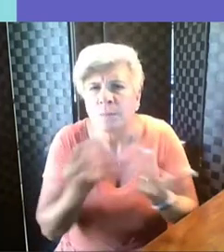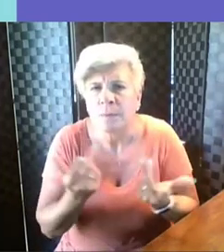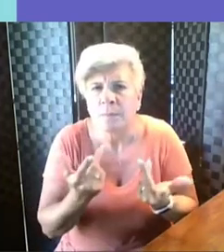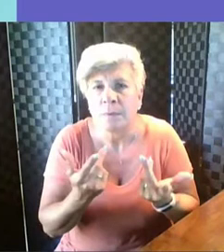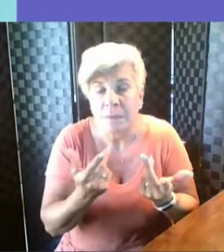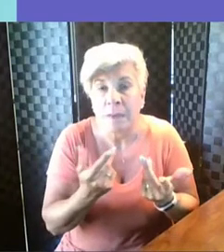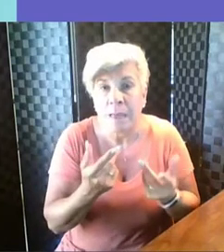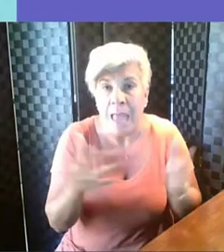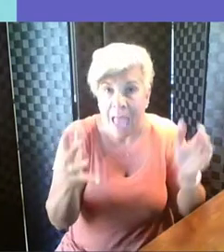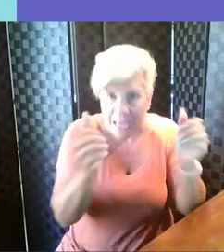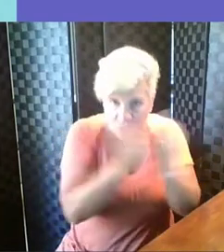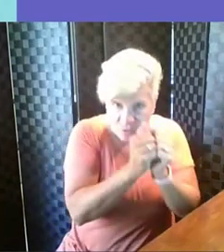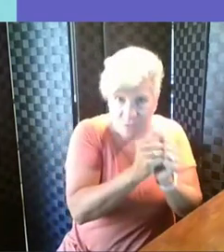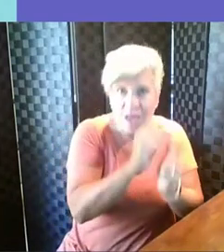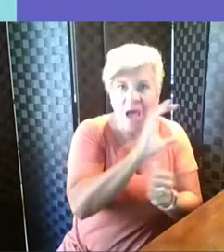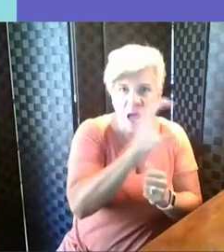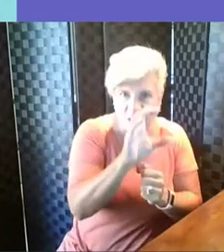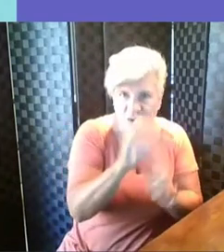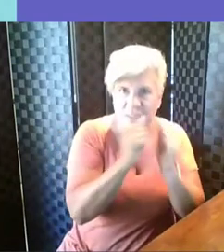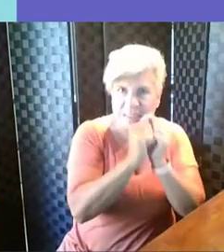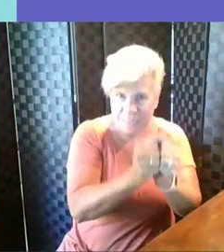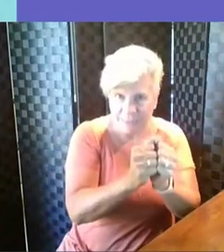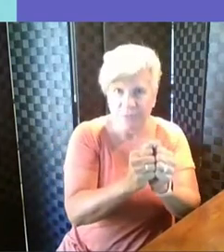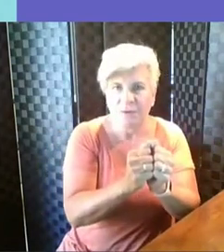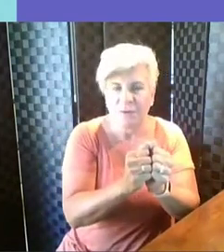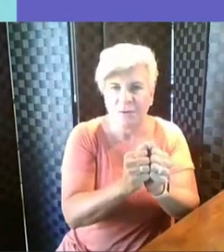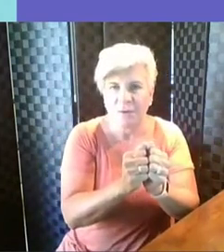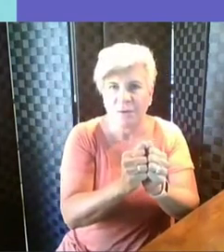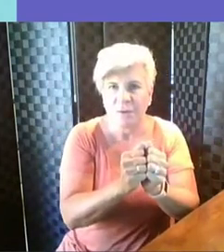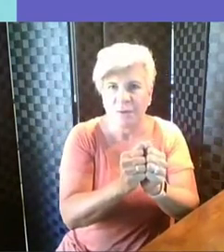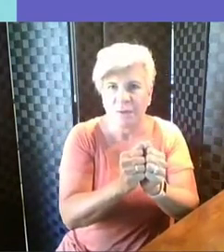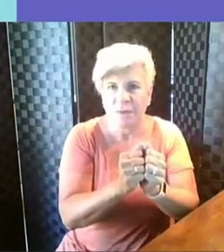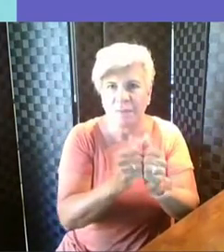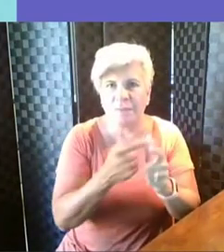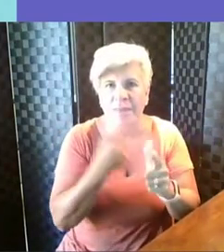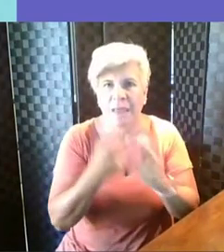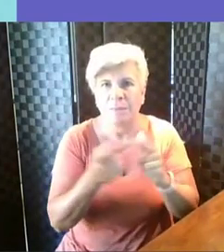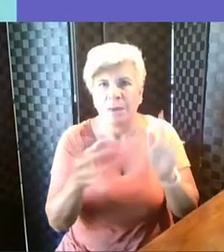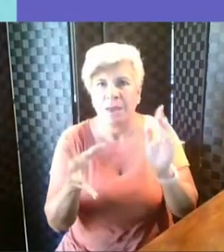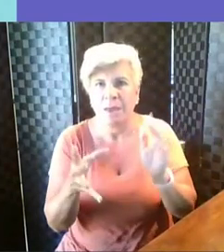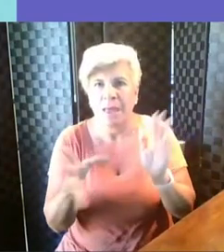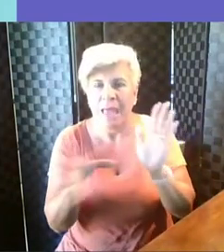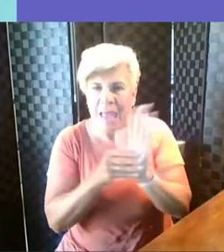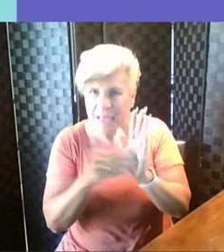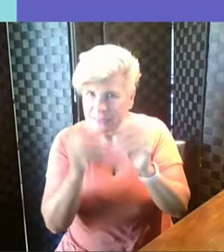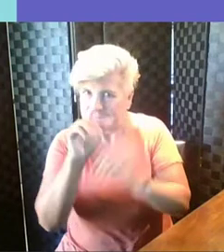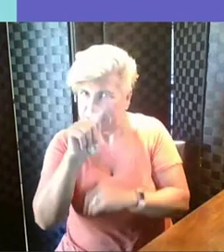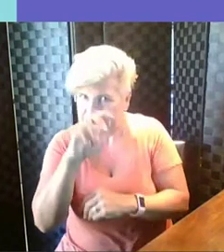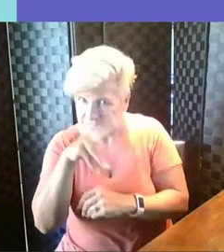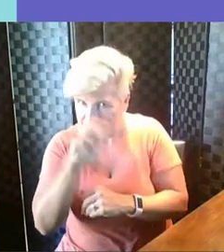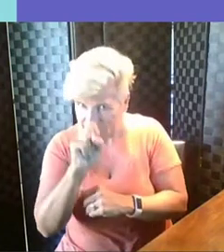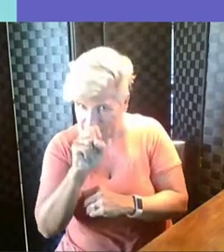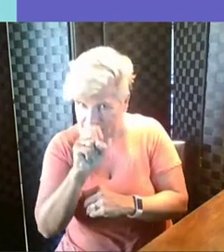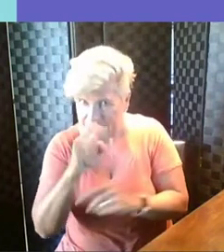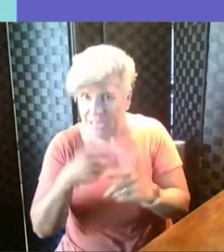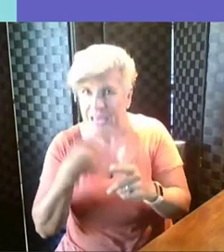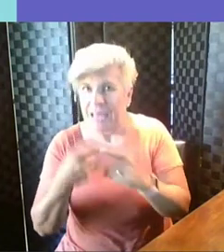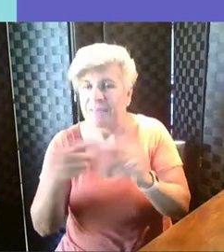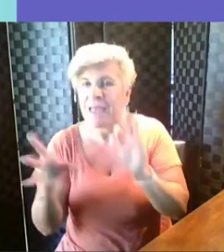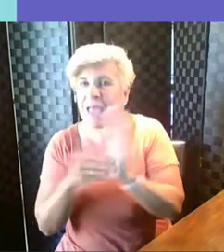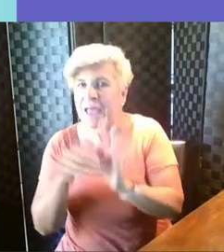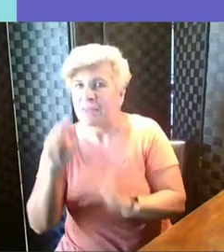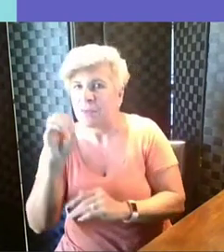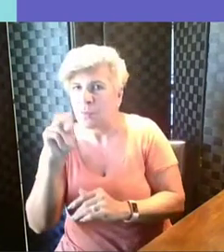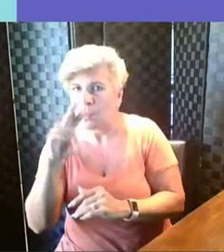Great, yeah, we're going to add all those hundreds together first, and then we're going to do our tens, and then we're going to do